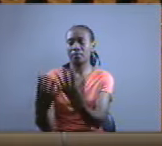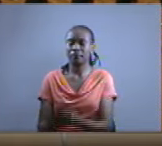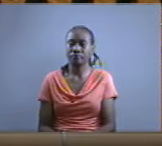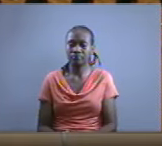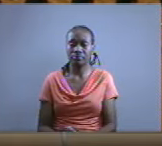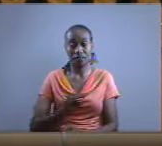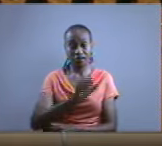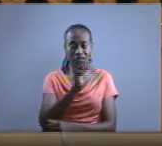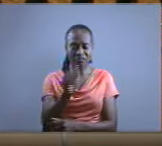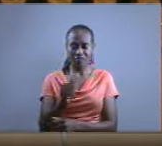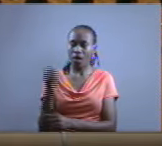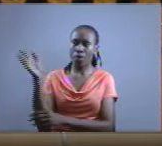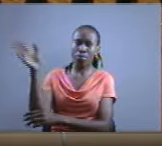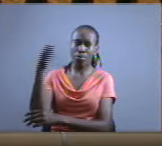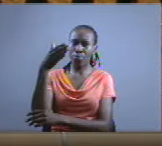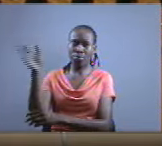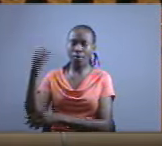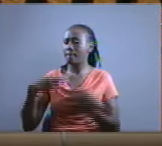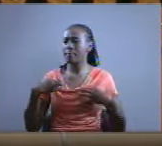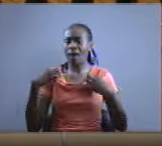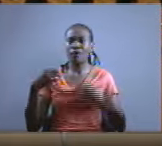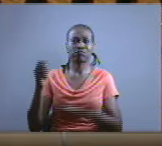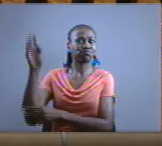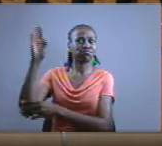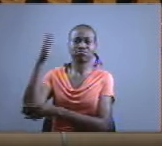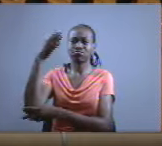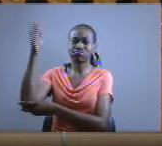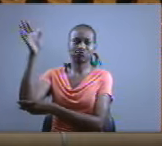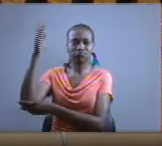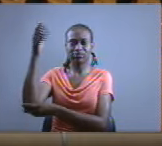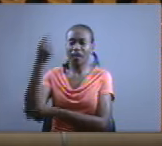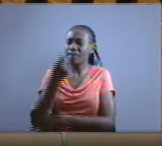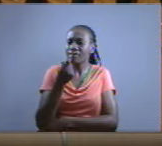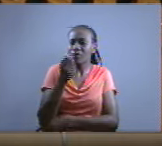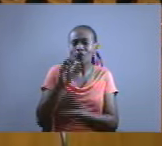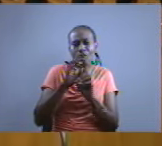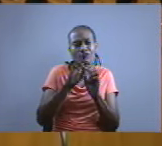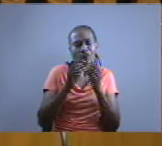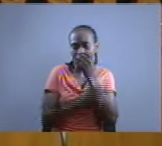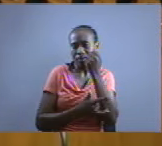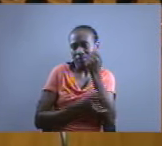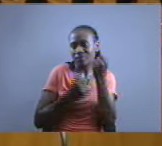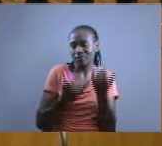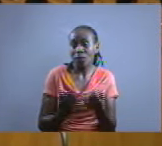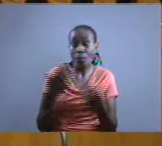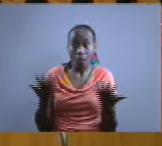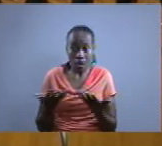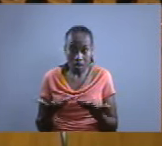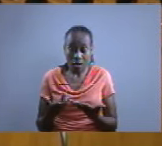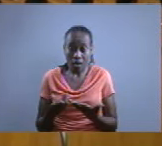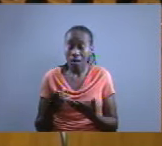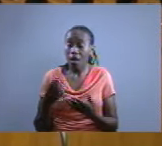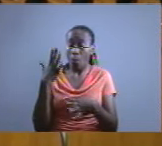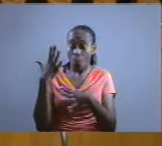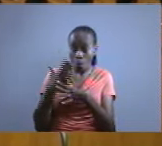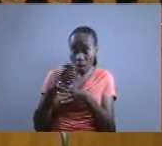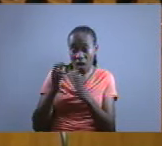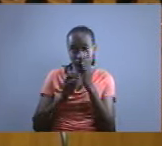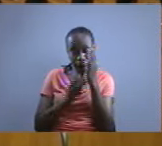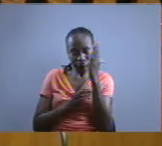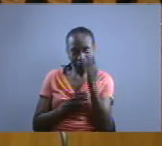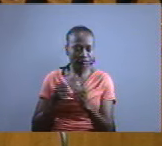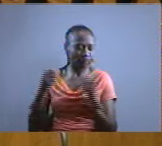proudly carries the flag as one of the few member states where core labor standards are enshrined in the country's